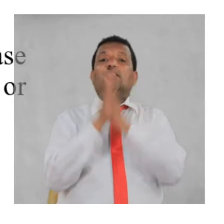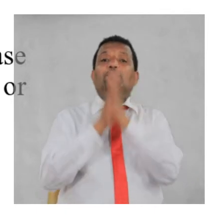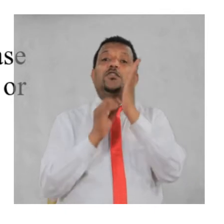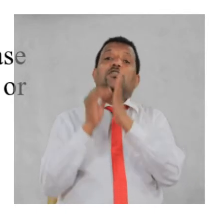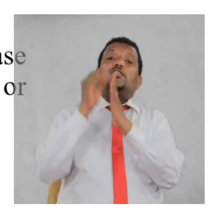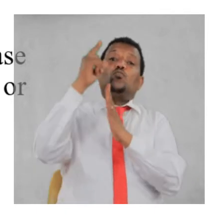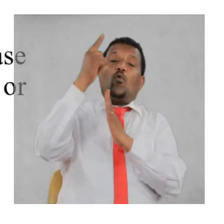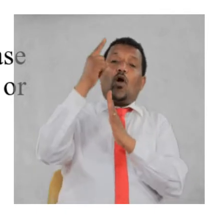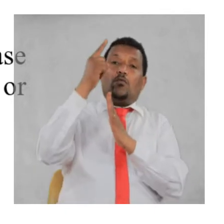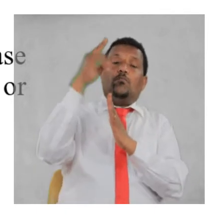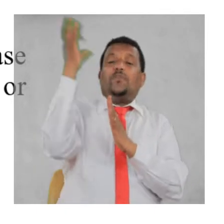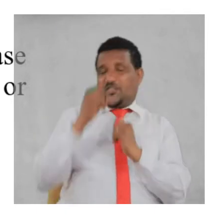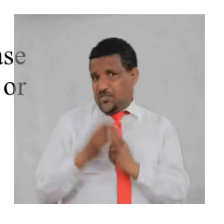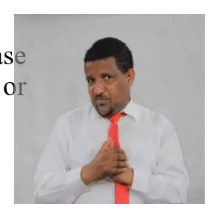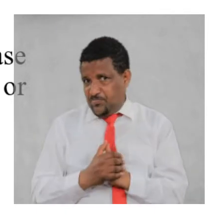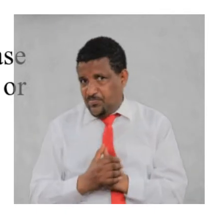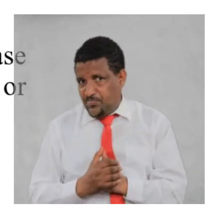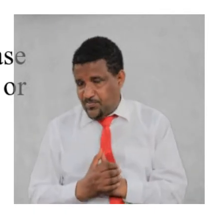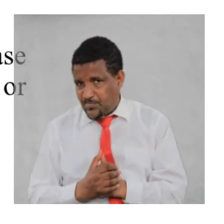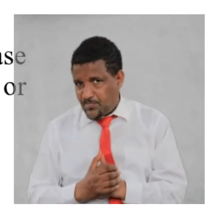increase by 1%.